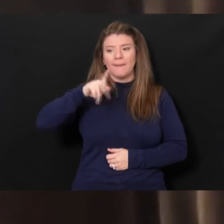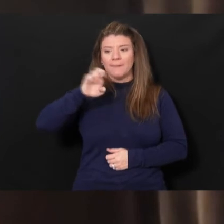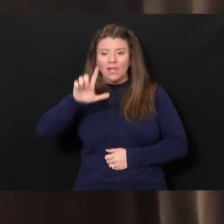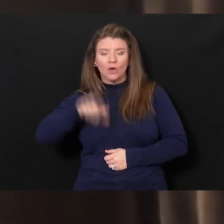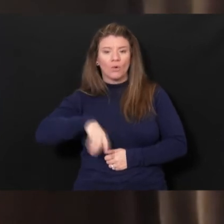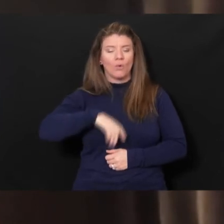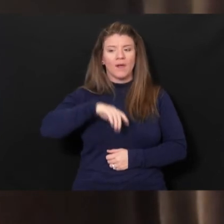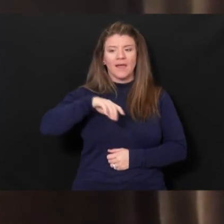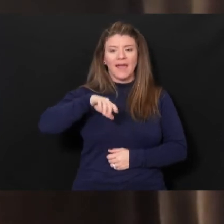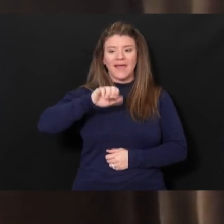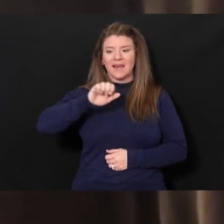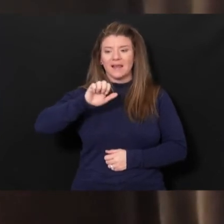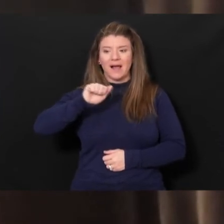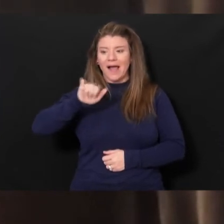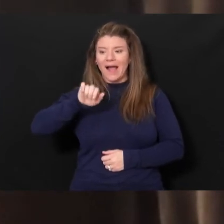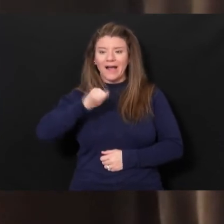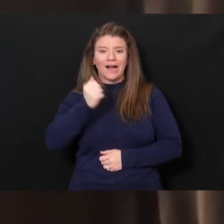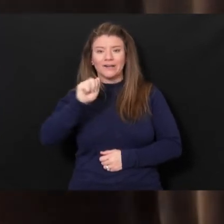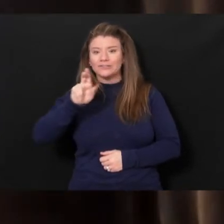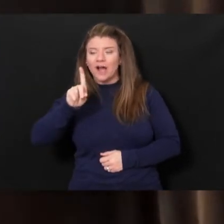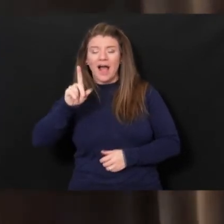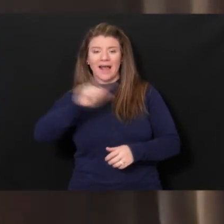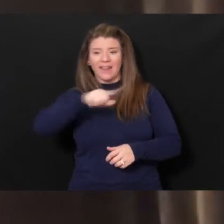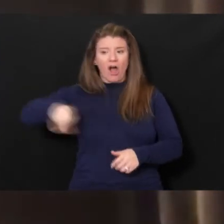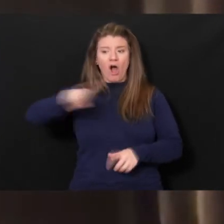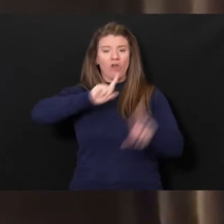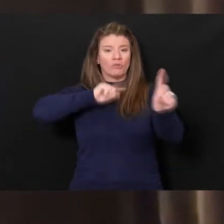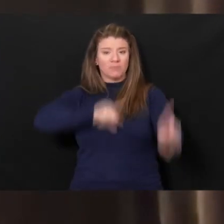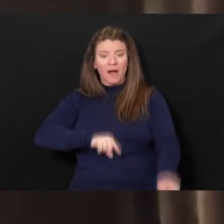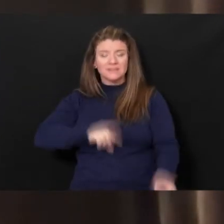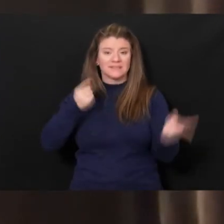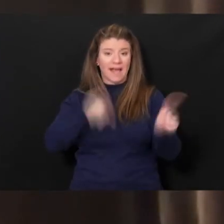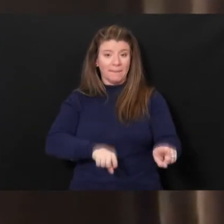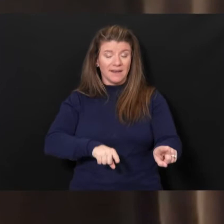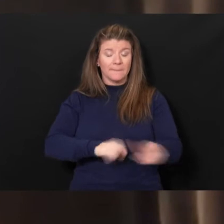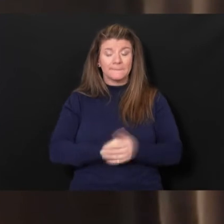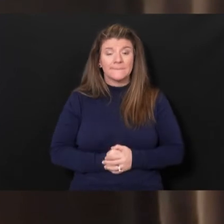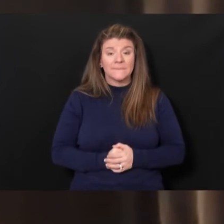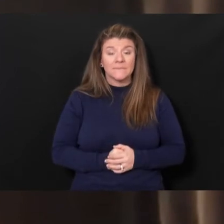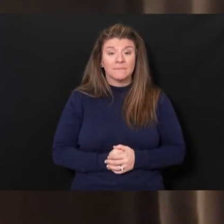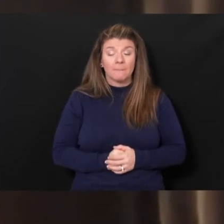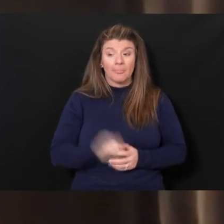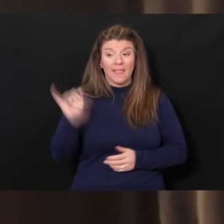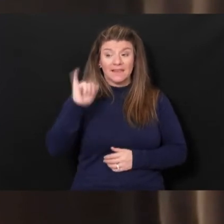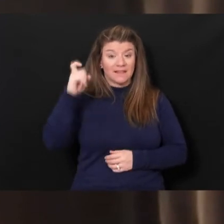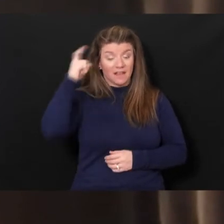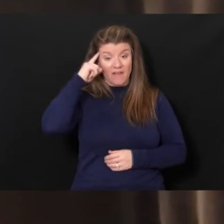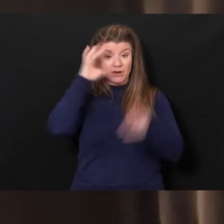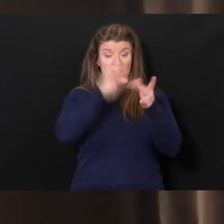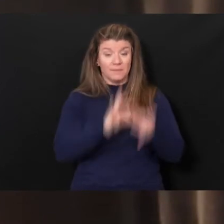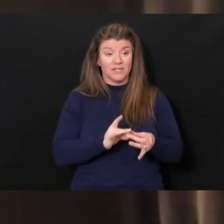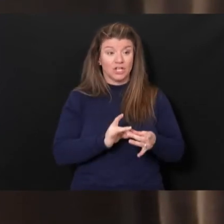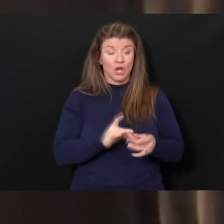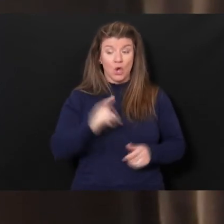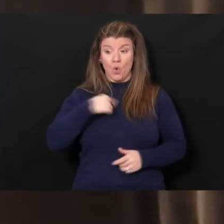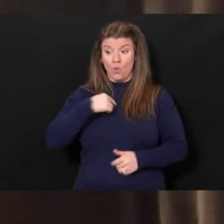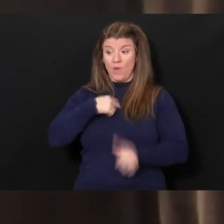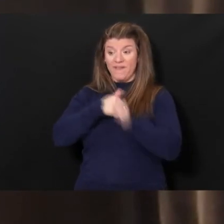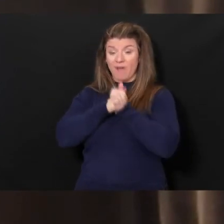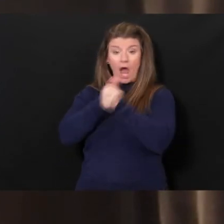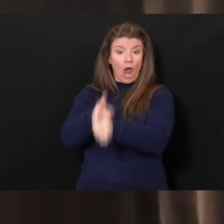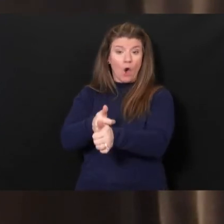and all of our responders out there. And, you know, as I said before, and as the governor said, we follow this very closely.